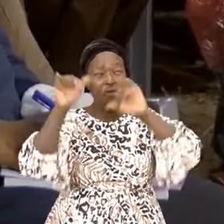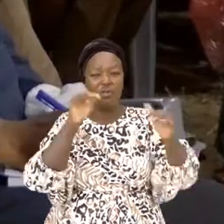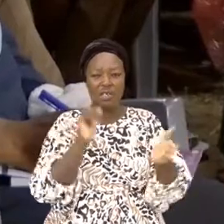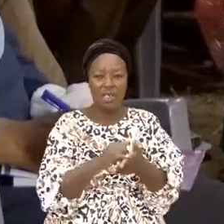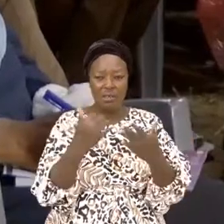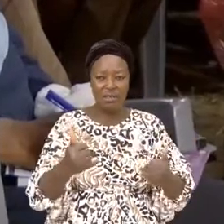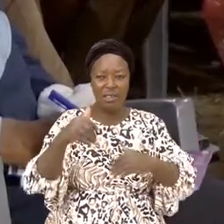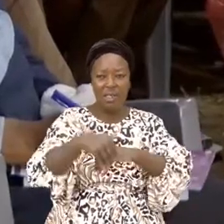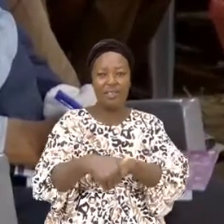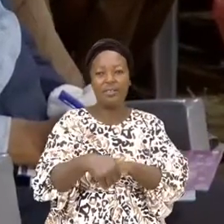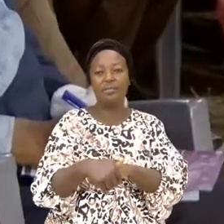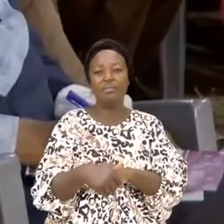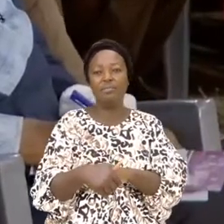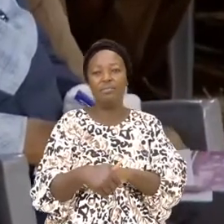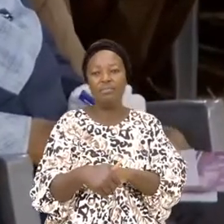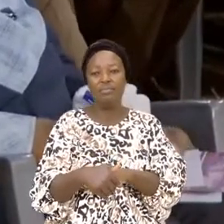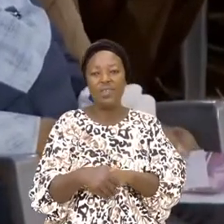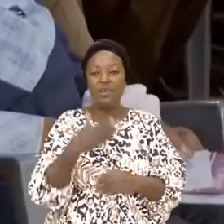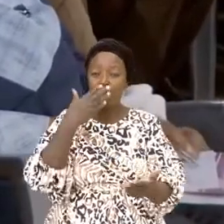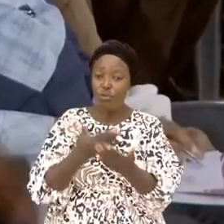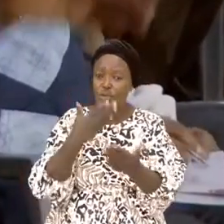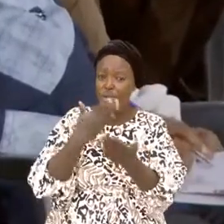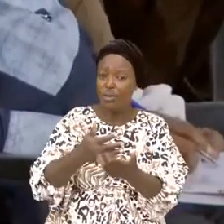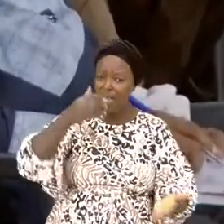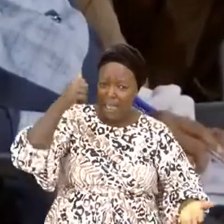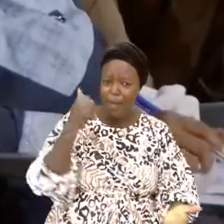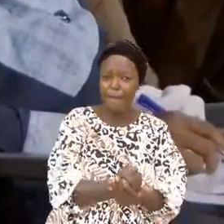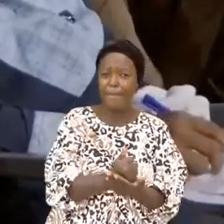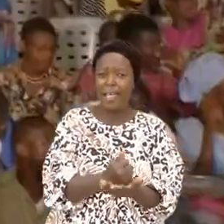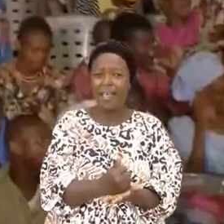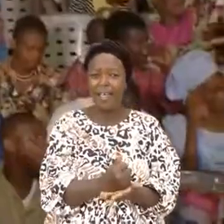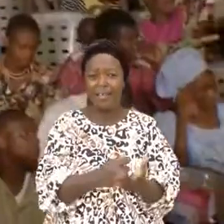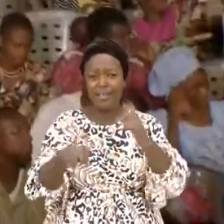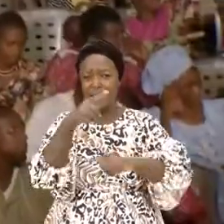tonight. Good, good. Amen.